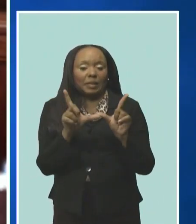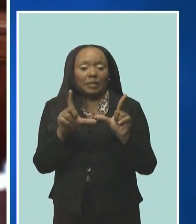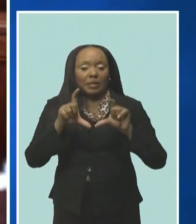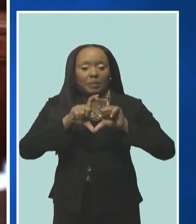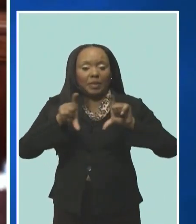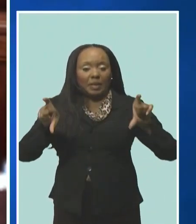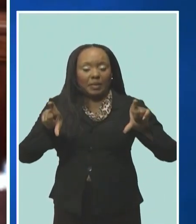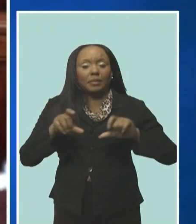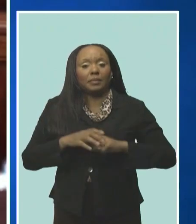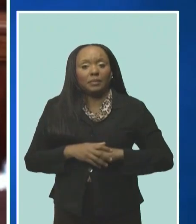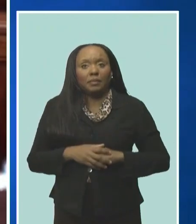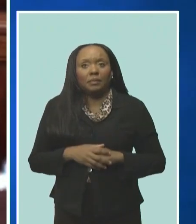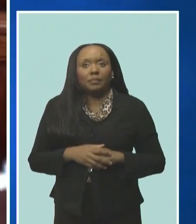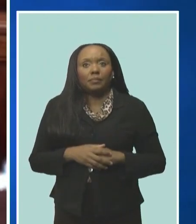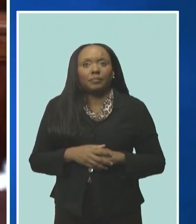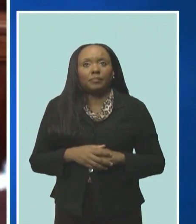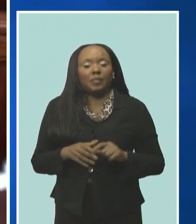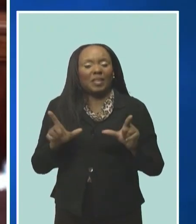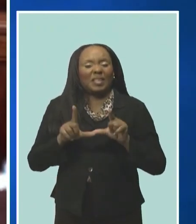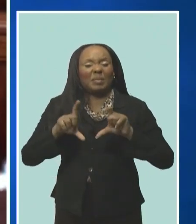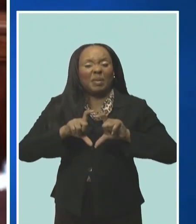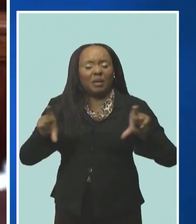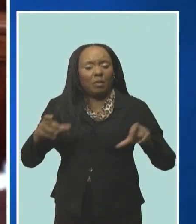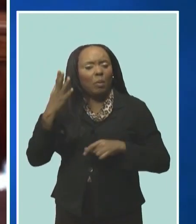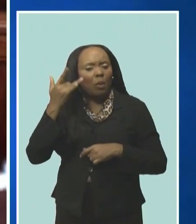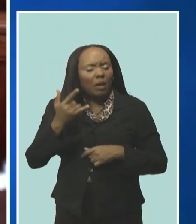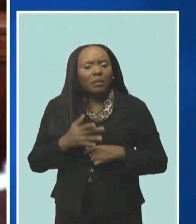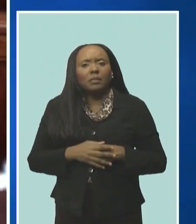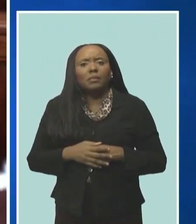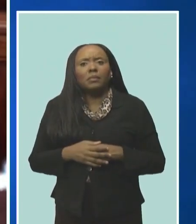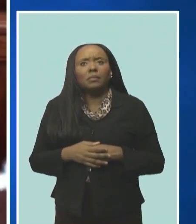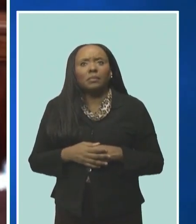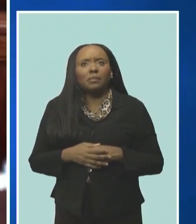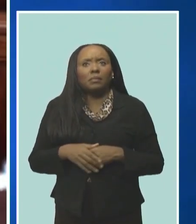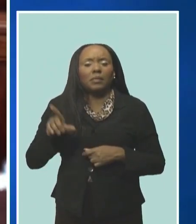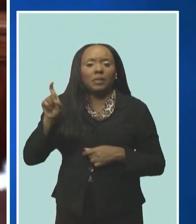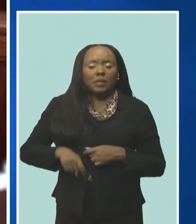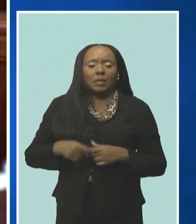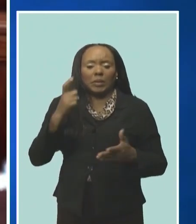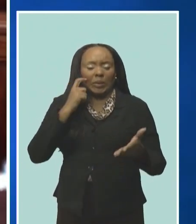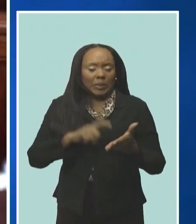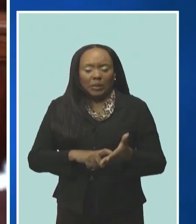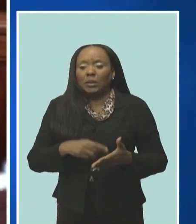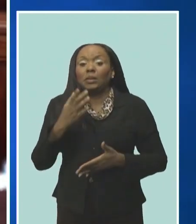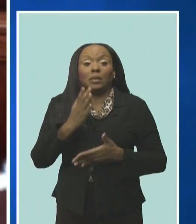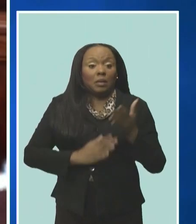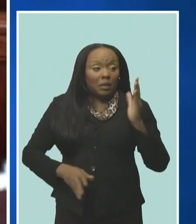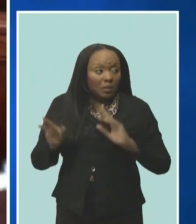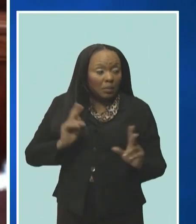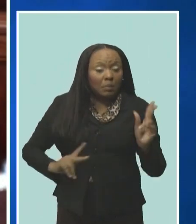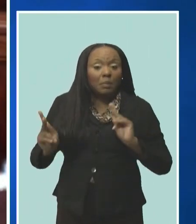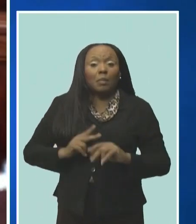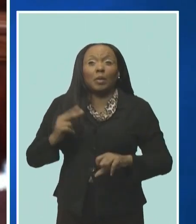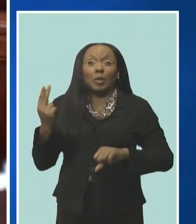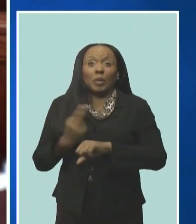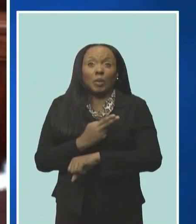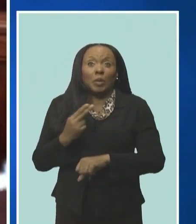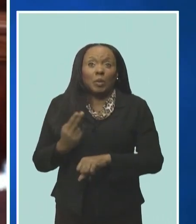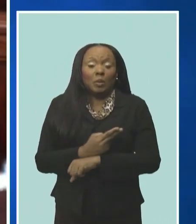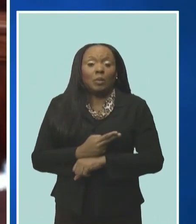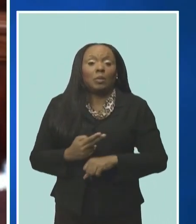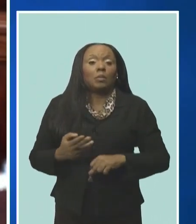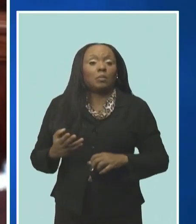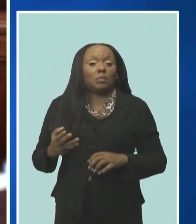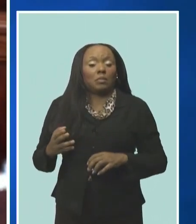be clear, the reason that commercial plates were done is because we have to be able to recognize that there are some people that use their vehicles for